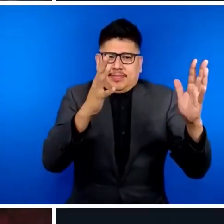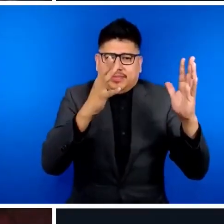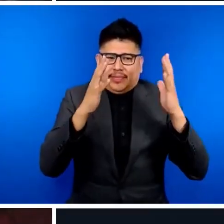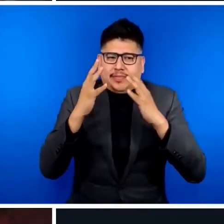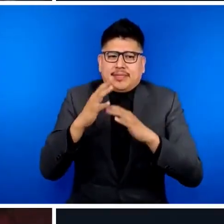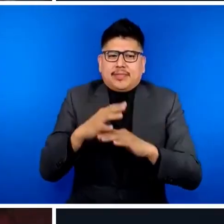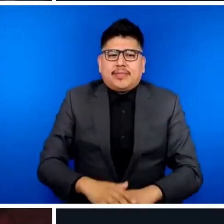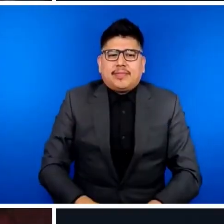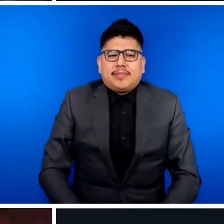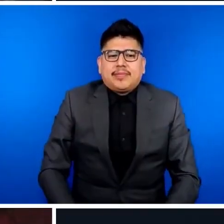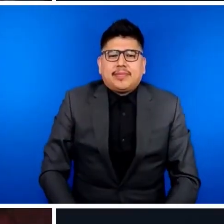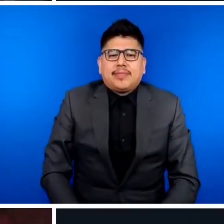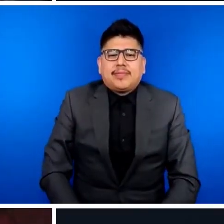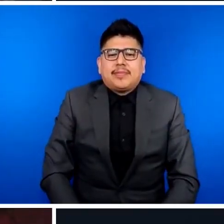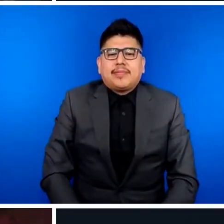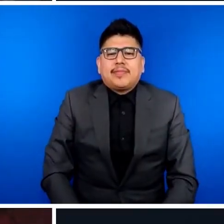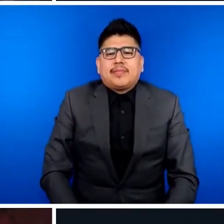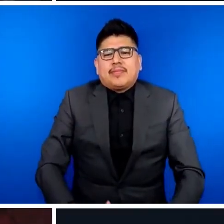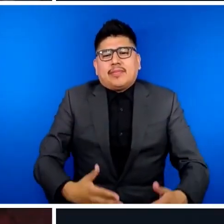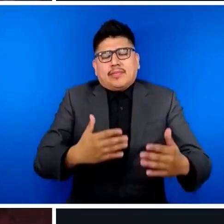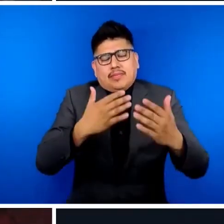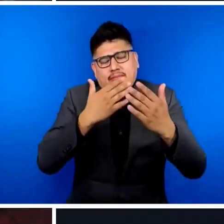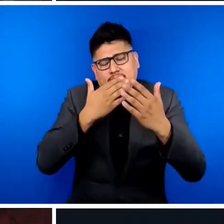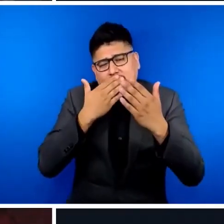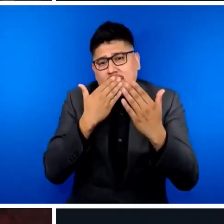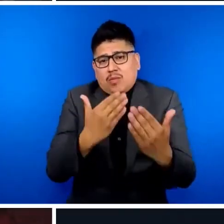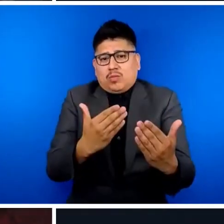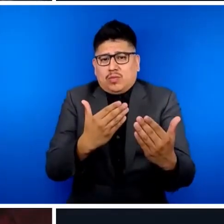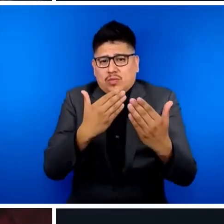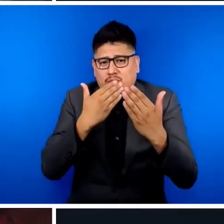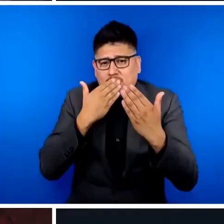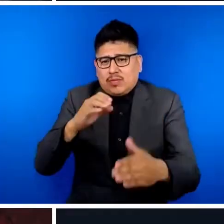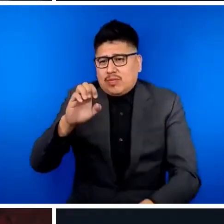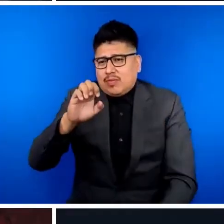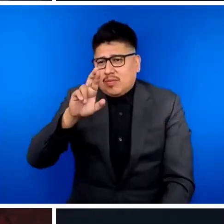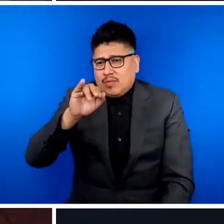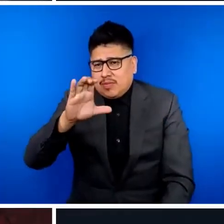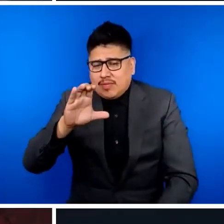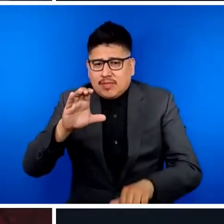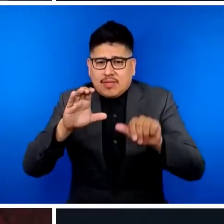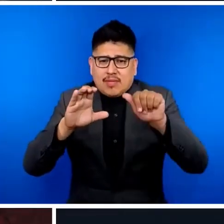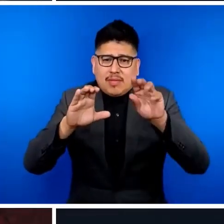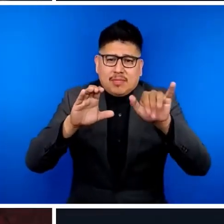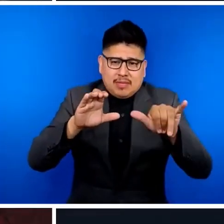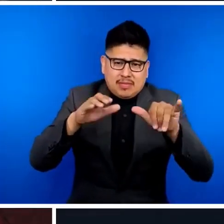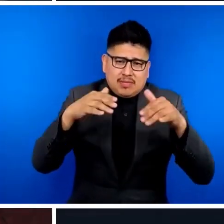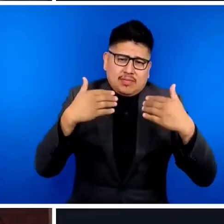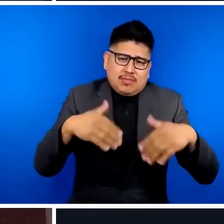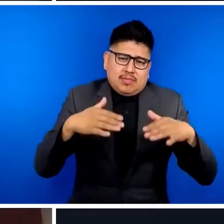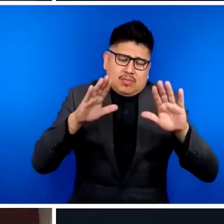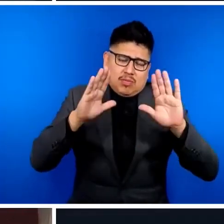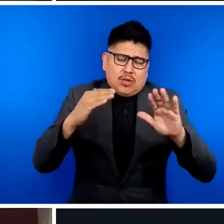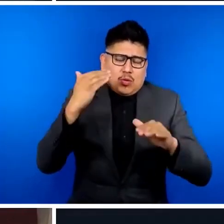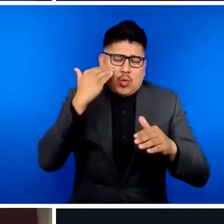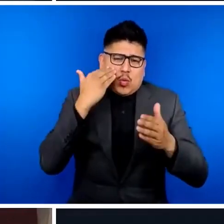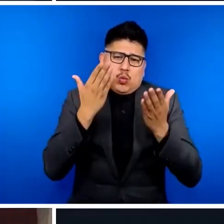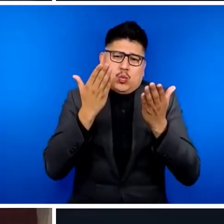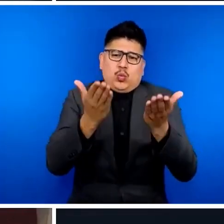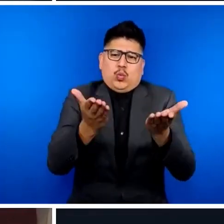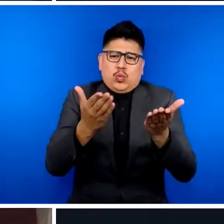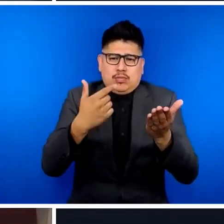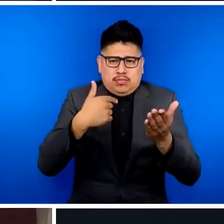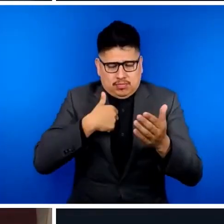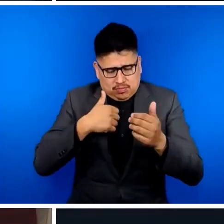Well, thank you very much, Eric and Amy. Great to get to know you. I met with them and with a lot of their